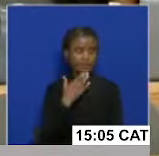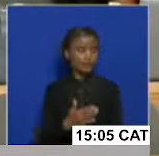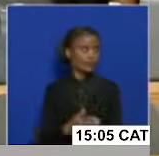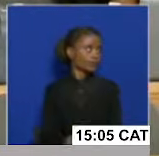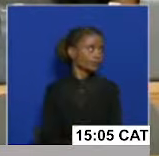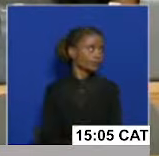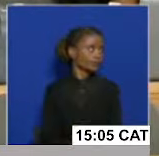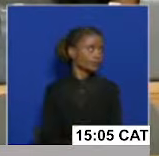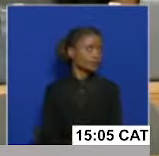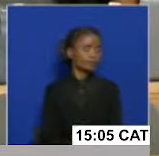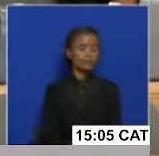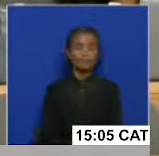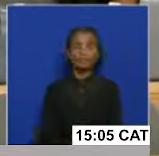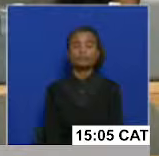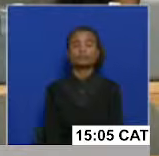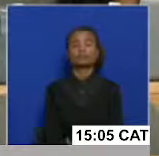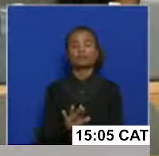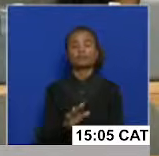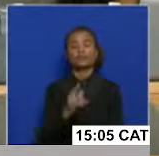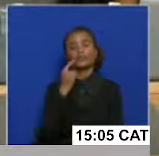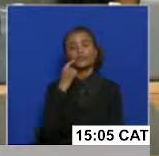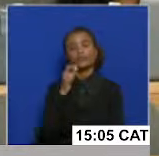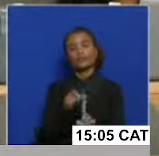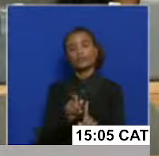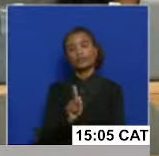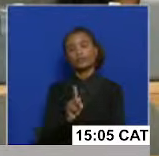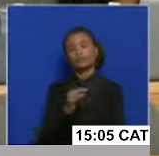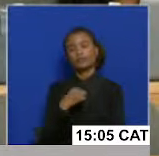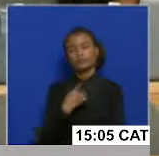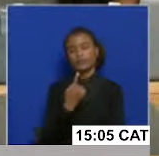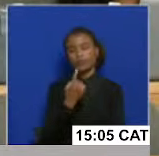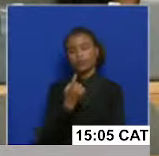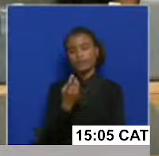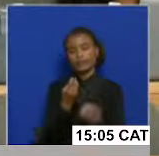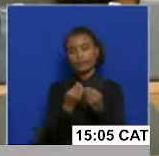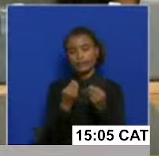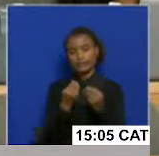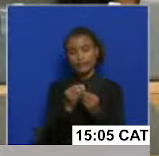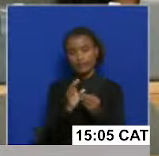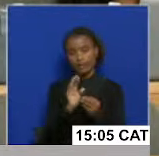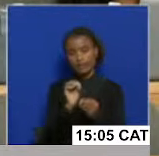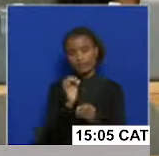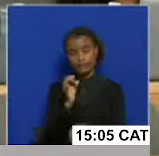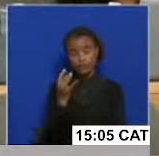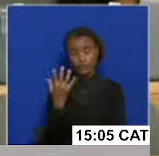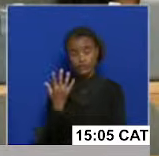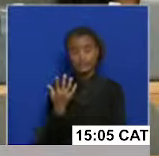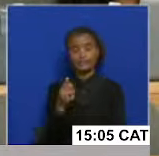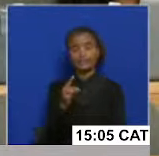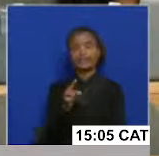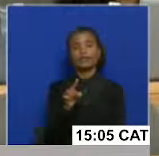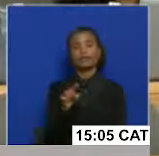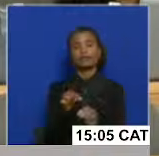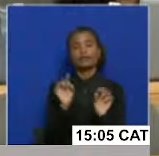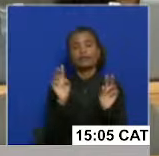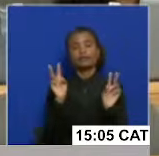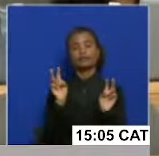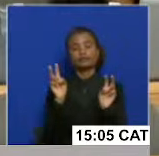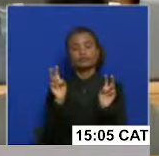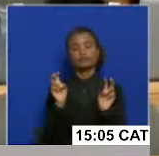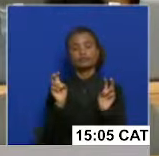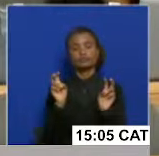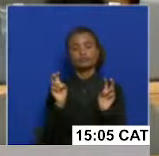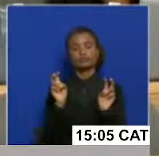Witness K, there's just one thing I forgot to ask you, and it relates to the issue of the permit. If it